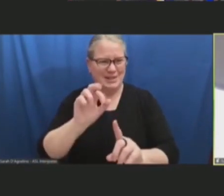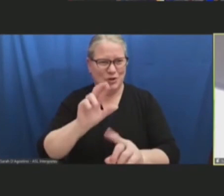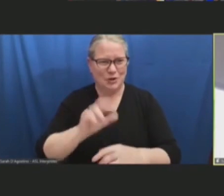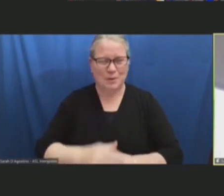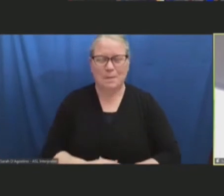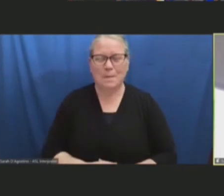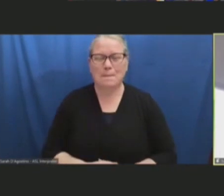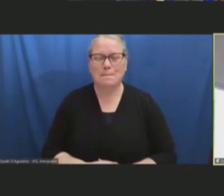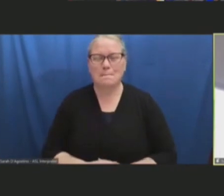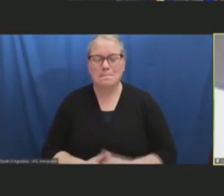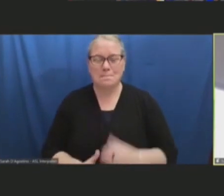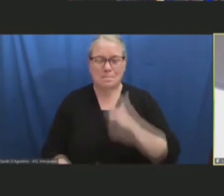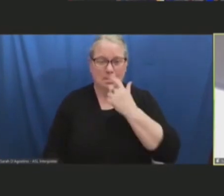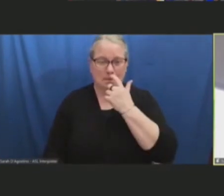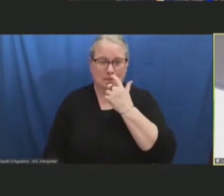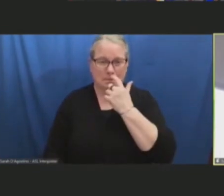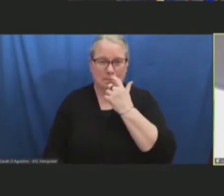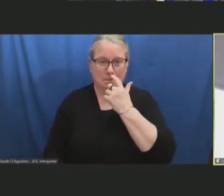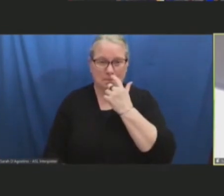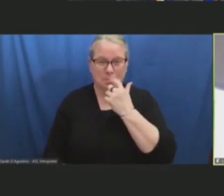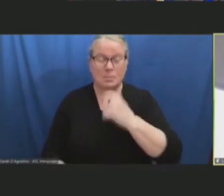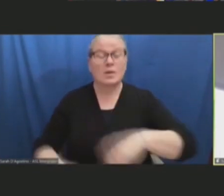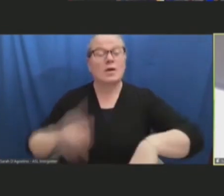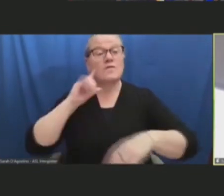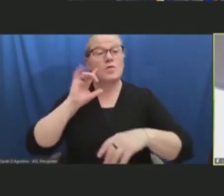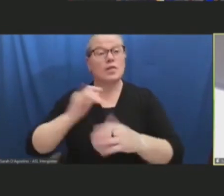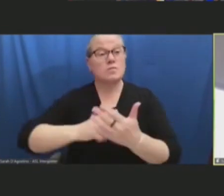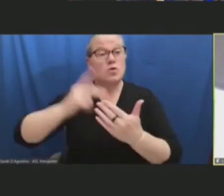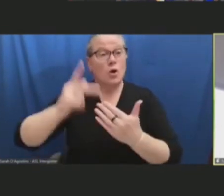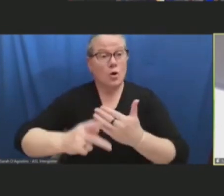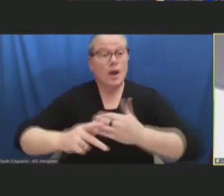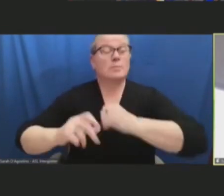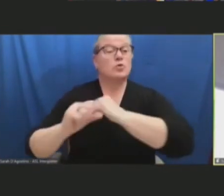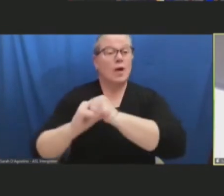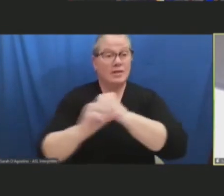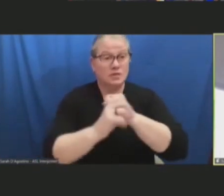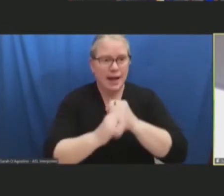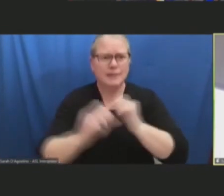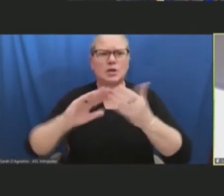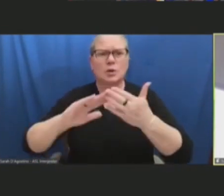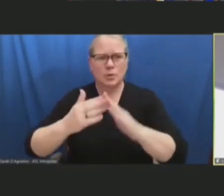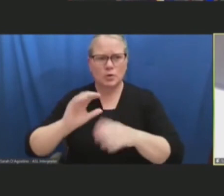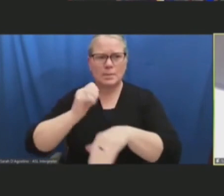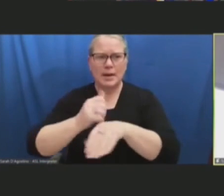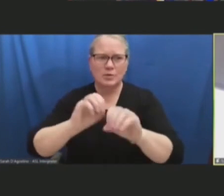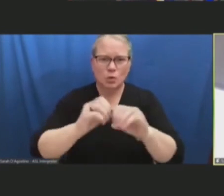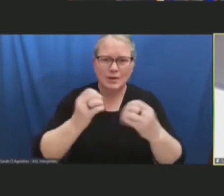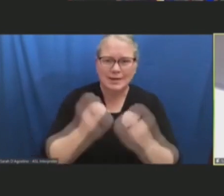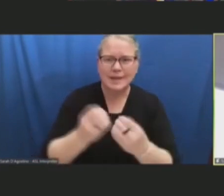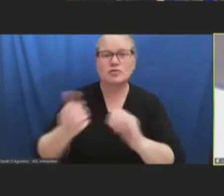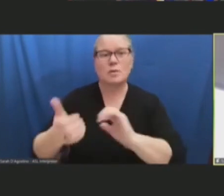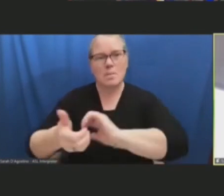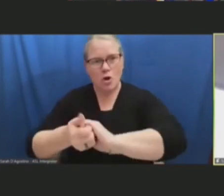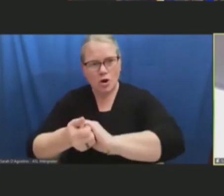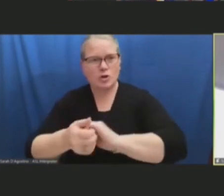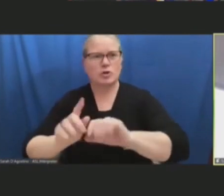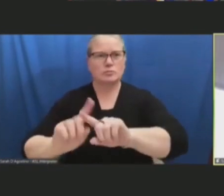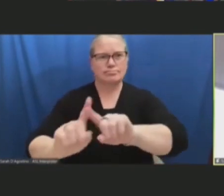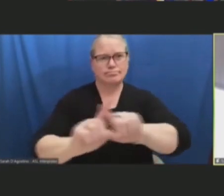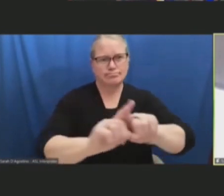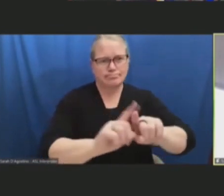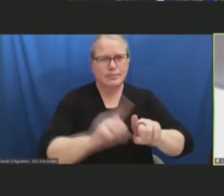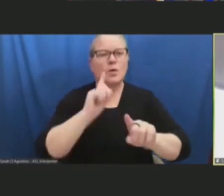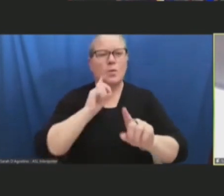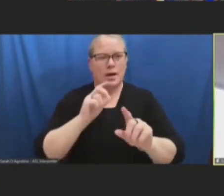further promote the program, our team is engaging with community-based organizations and partners. These organizations know the